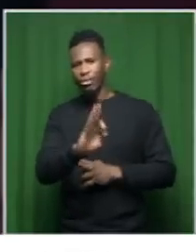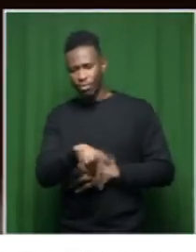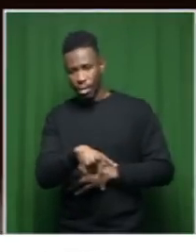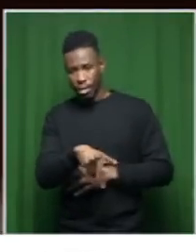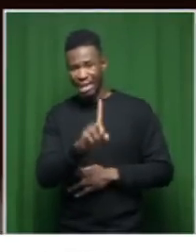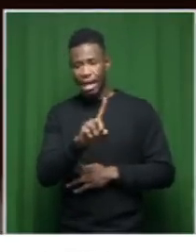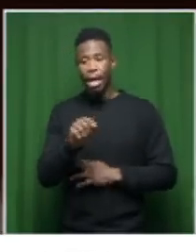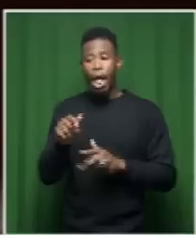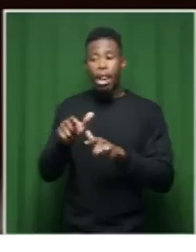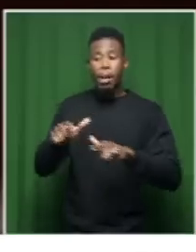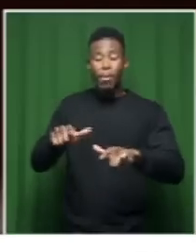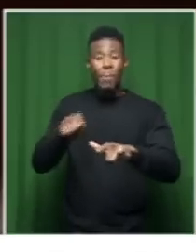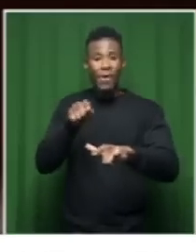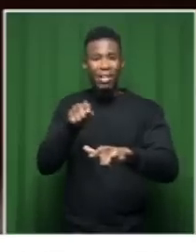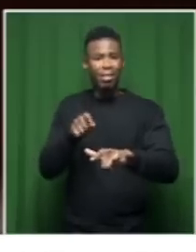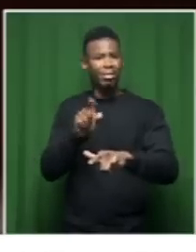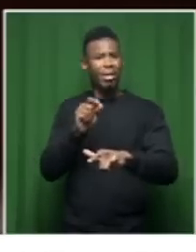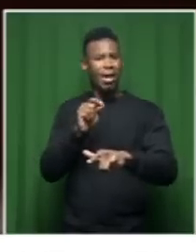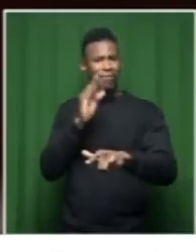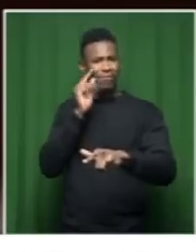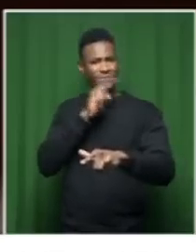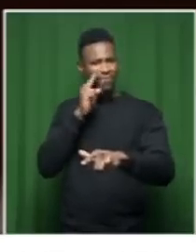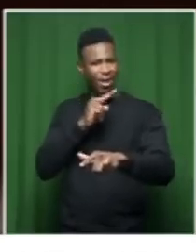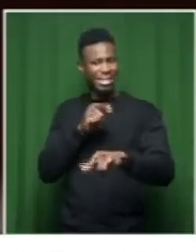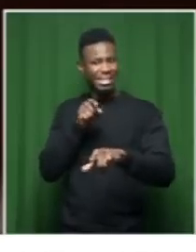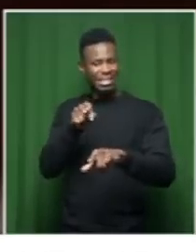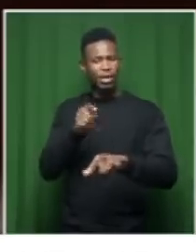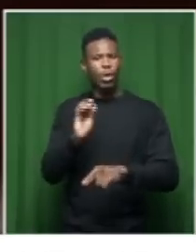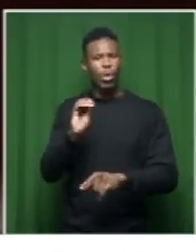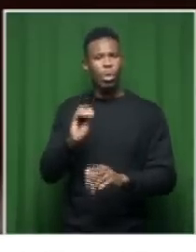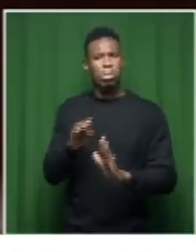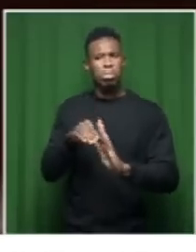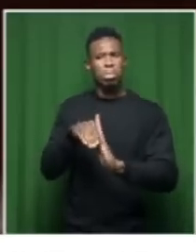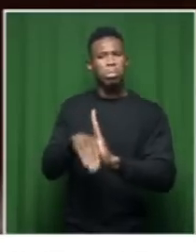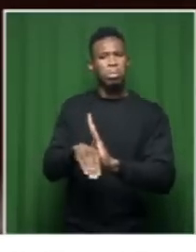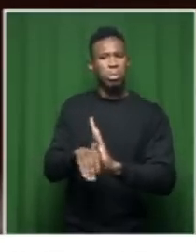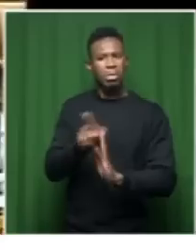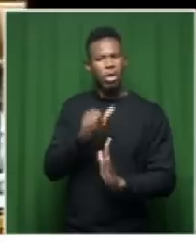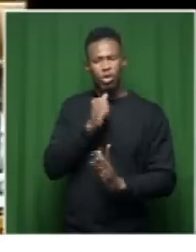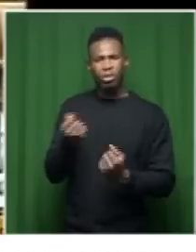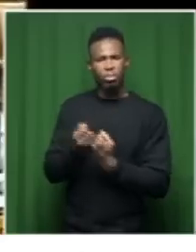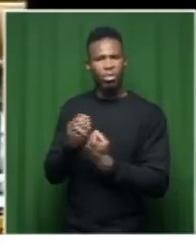in Limpopo, the birthplace of the party's founding leaders, there has been a stagnation of support at the polls.